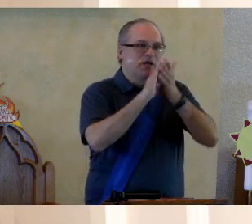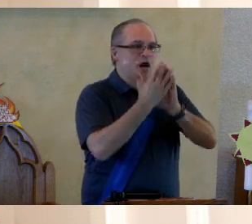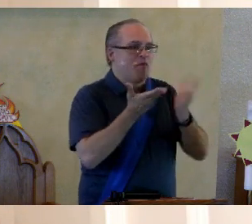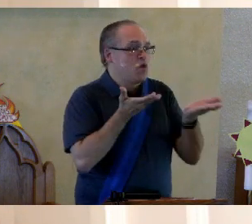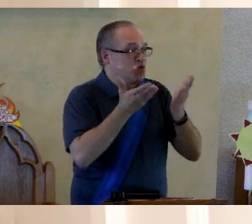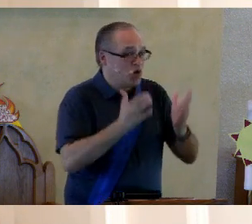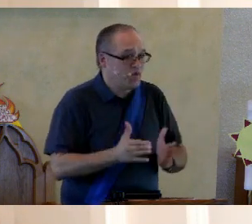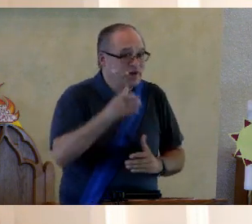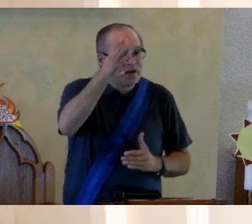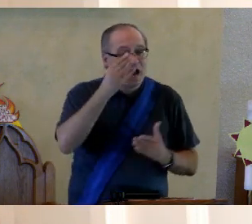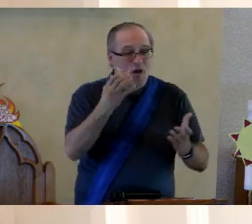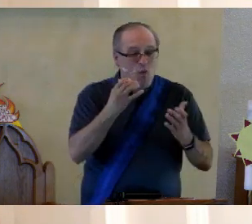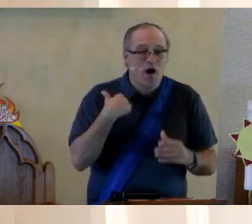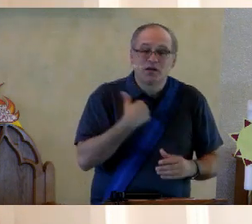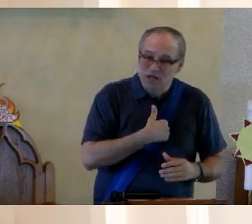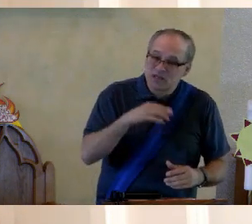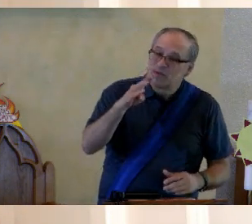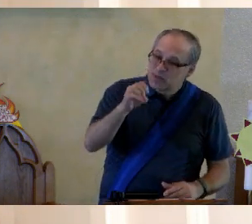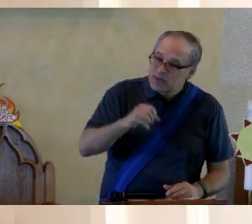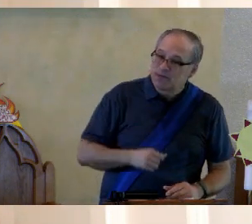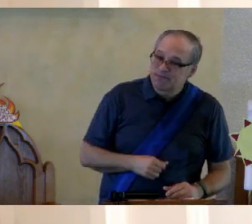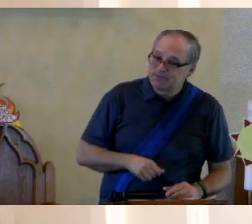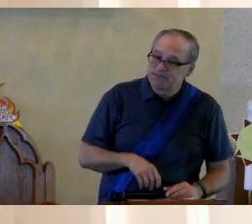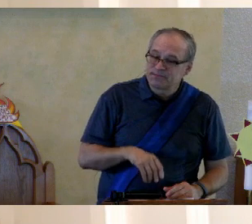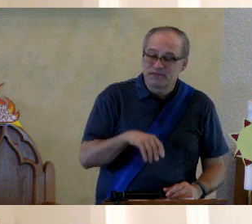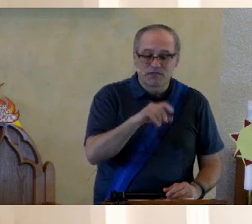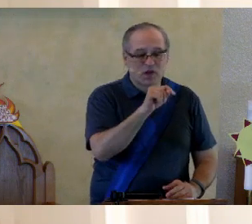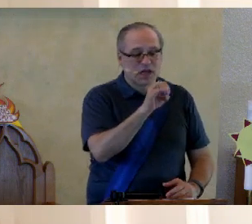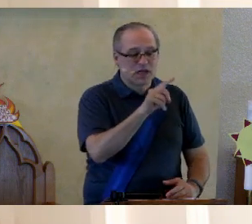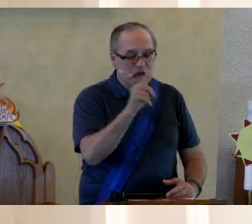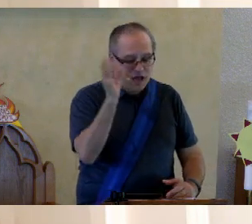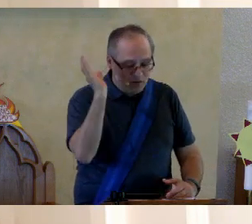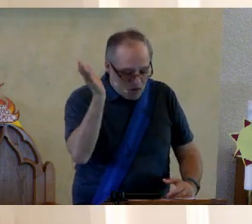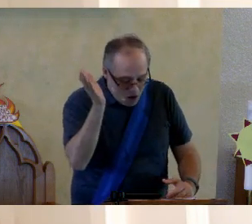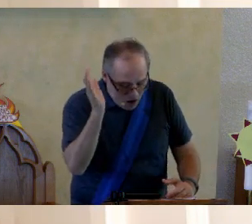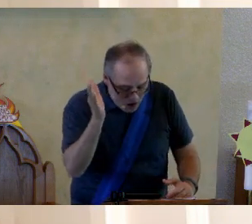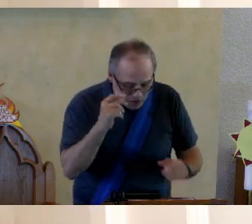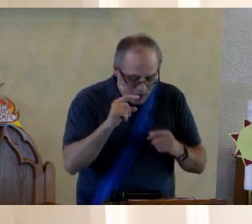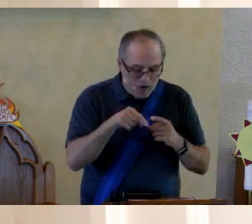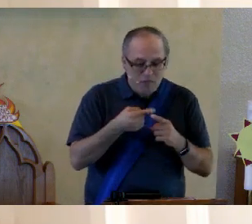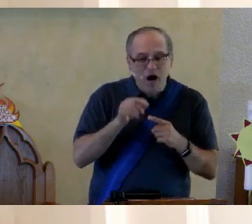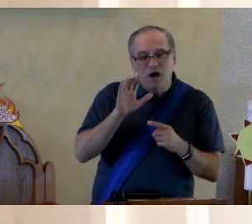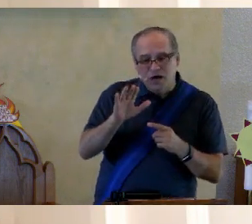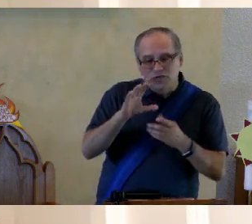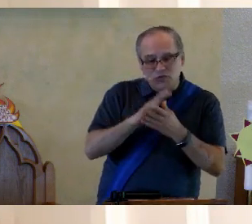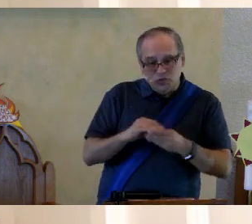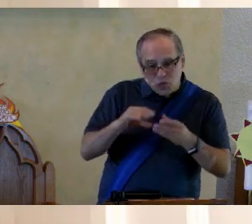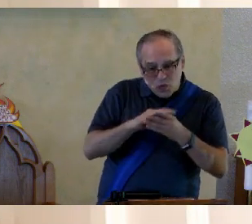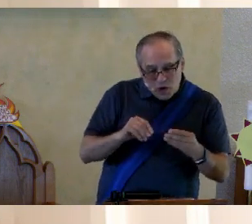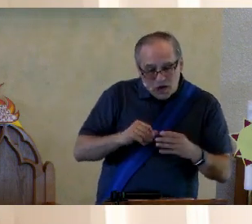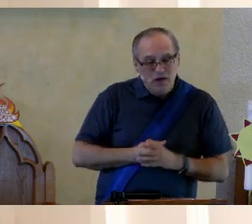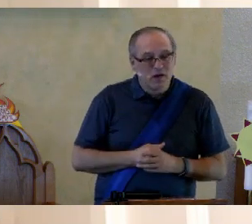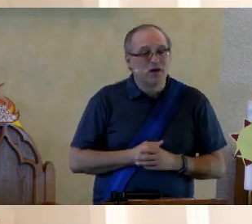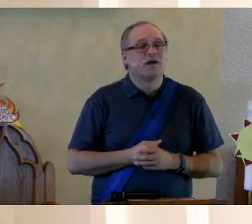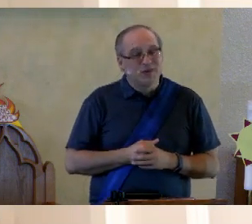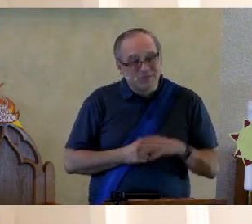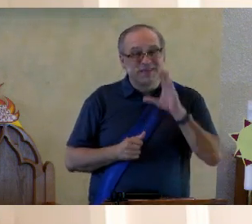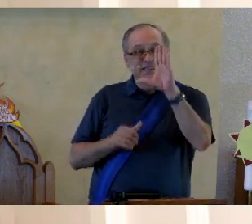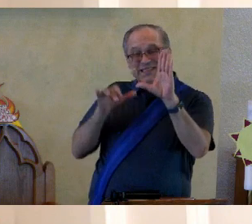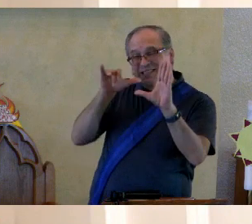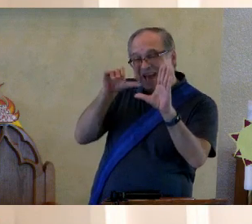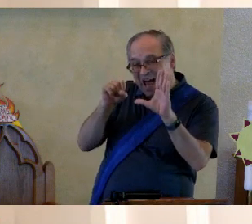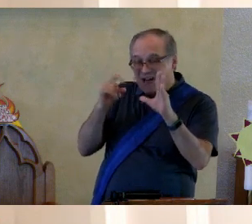be. In giving a TED talk on the takeaways from Jonah's story, it is clear that when God's yes is louder than